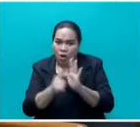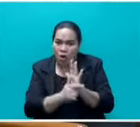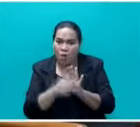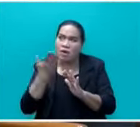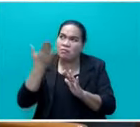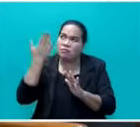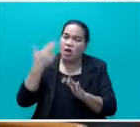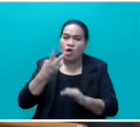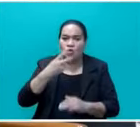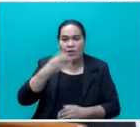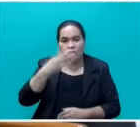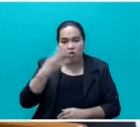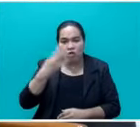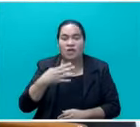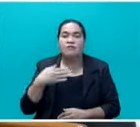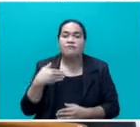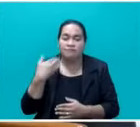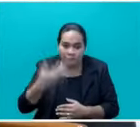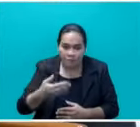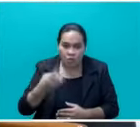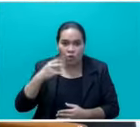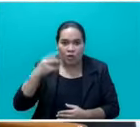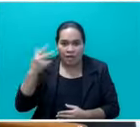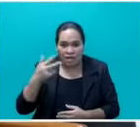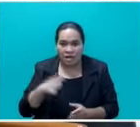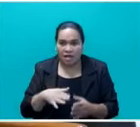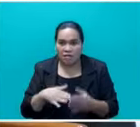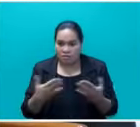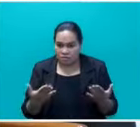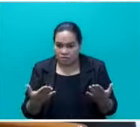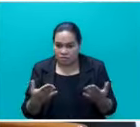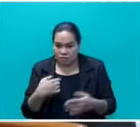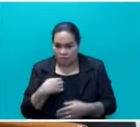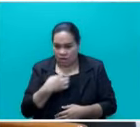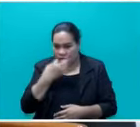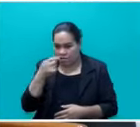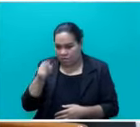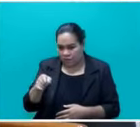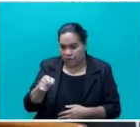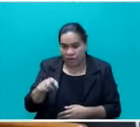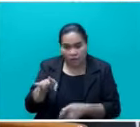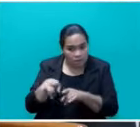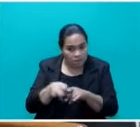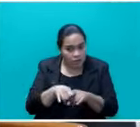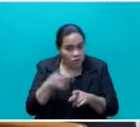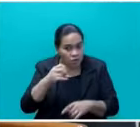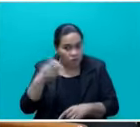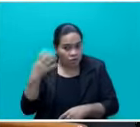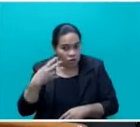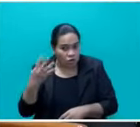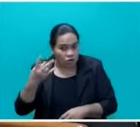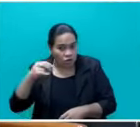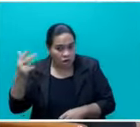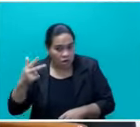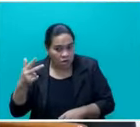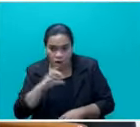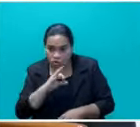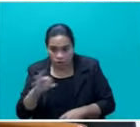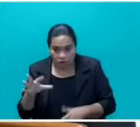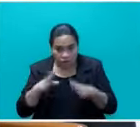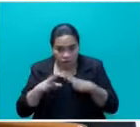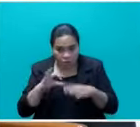and 2018 elections were held. So is he saying that the elections in 2014 and 18 were not free and fair?